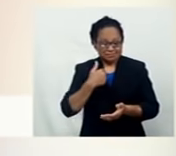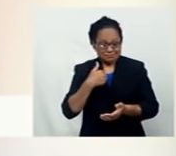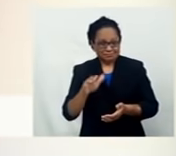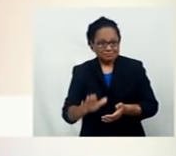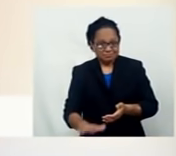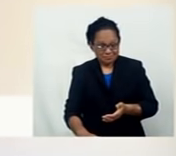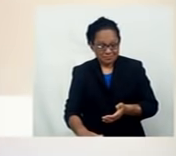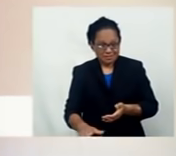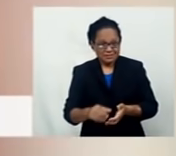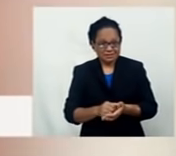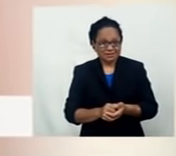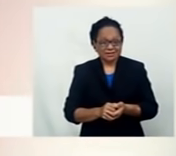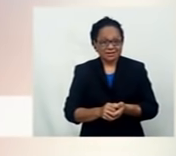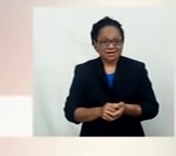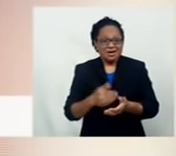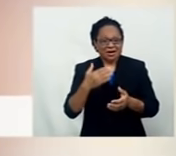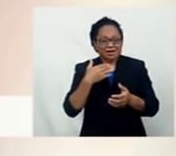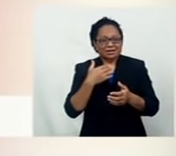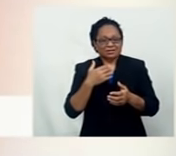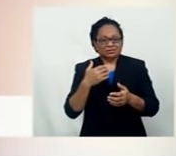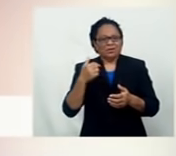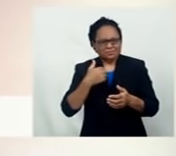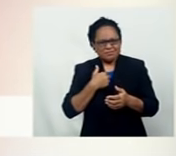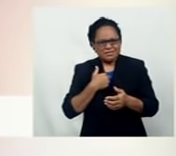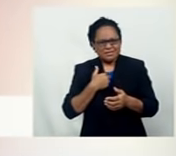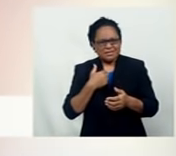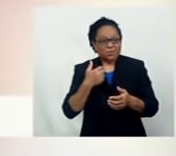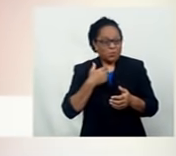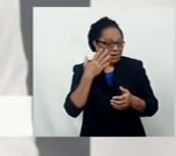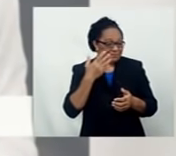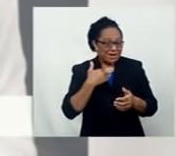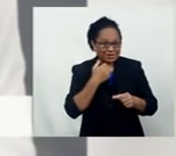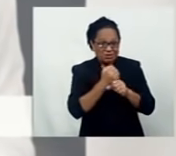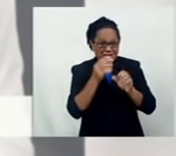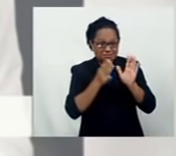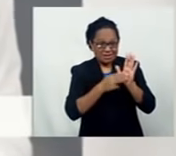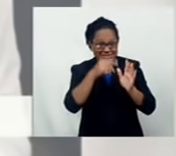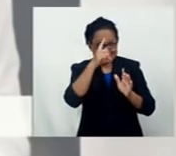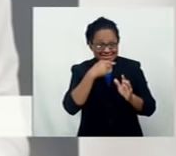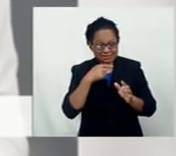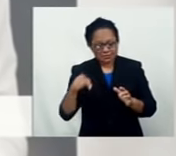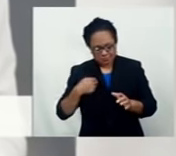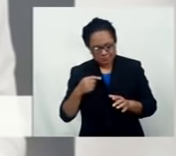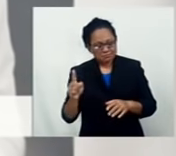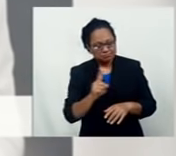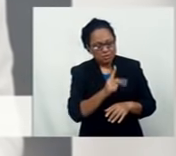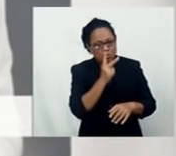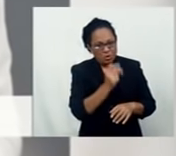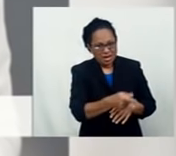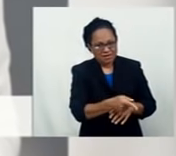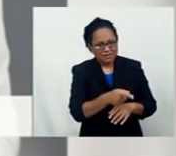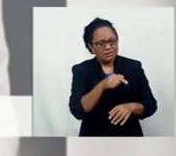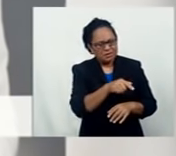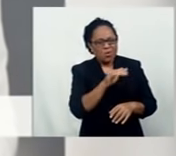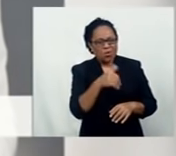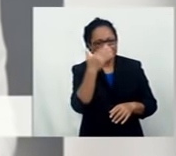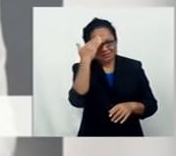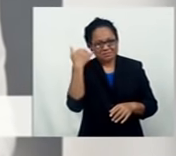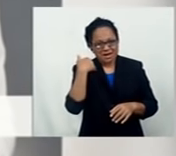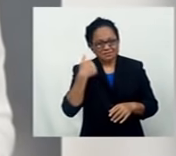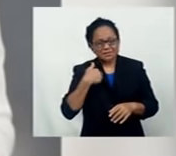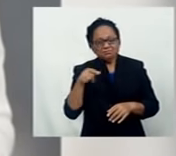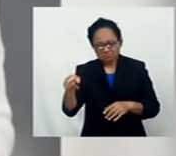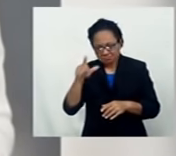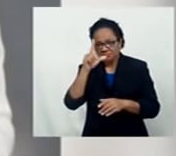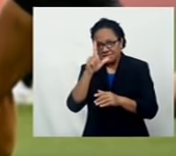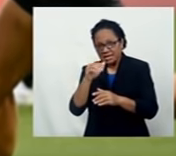it upon myself to look after my late grandmother when she was sick. She had always reminded me that I was destined for greater things, and that is something